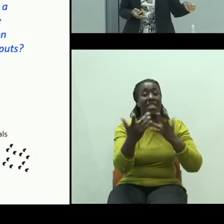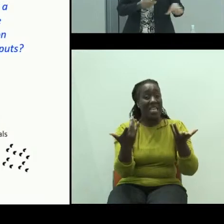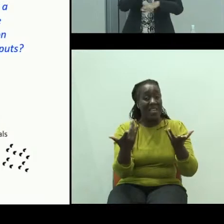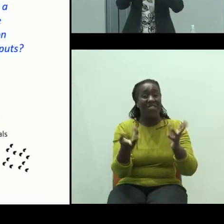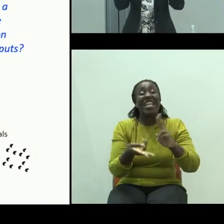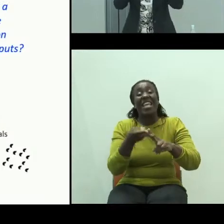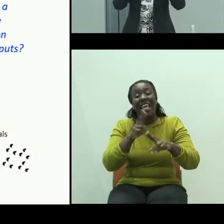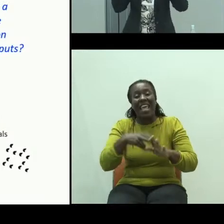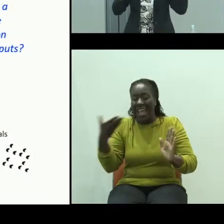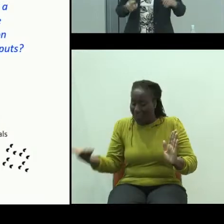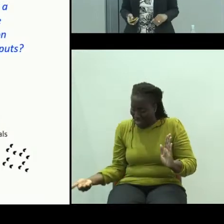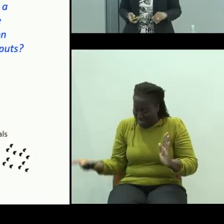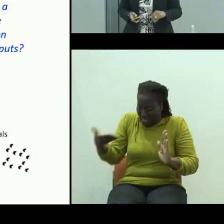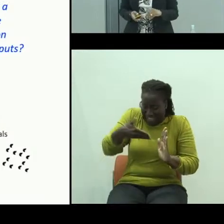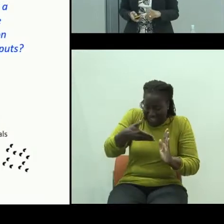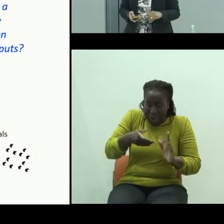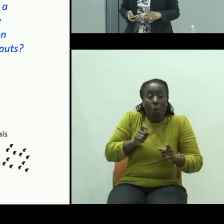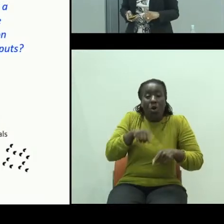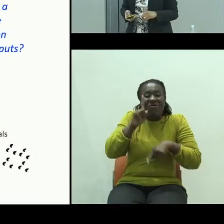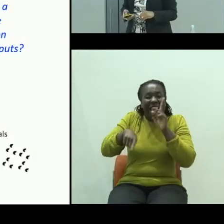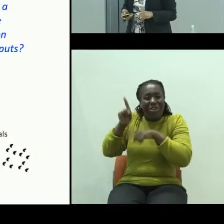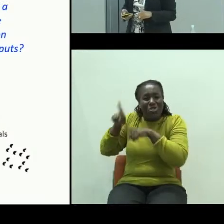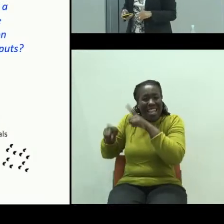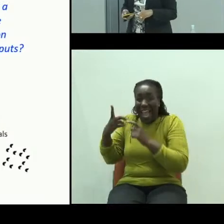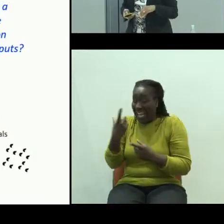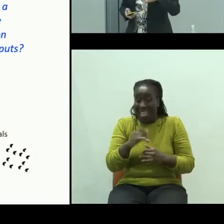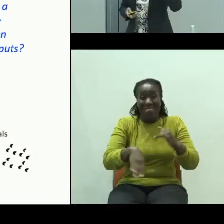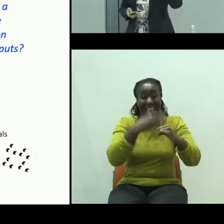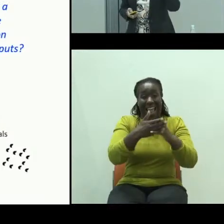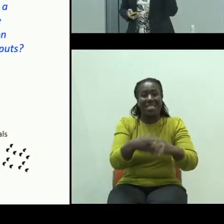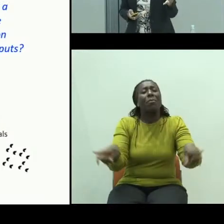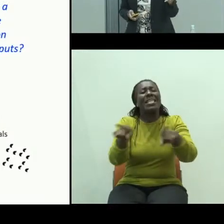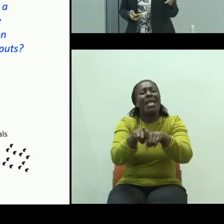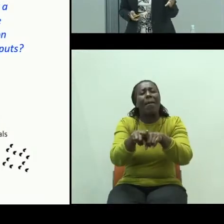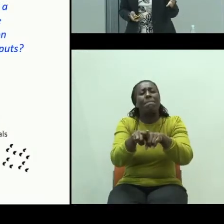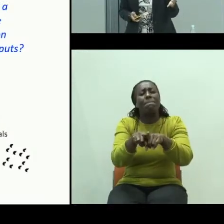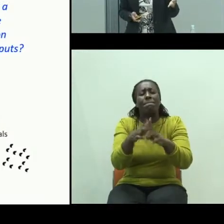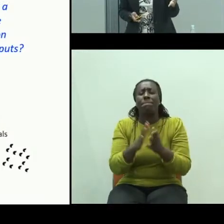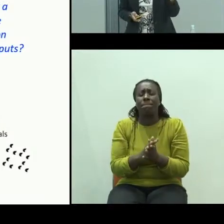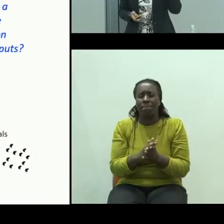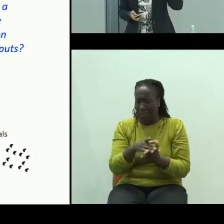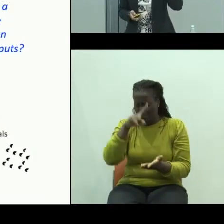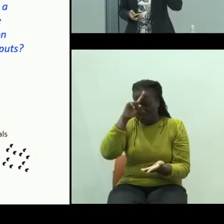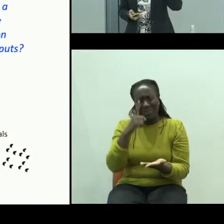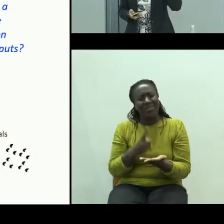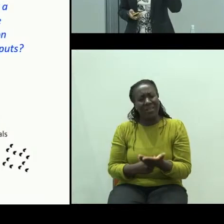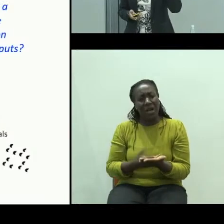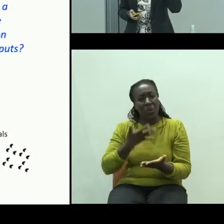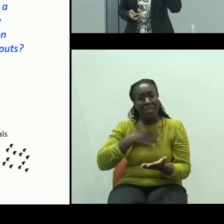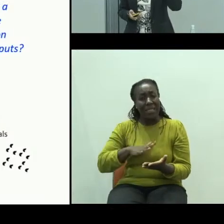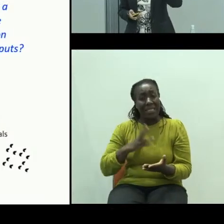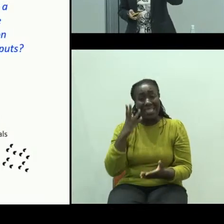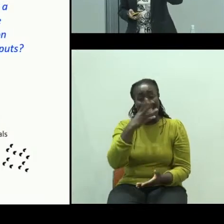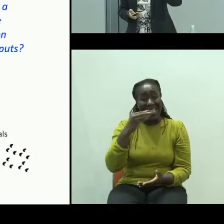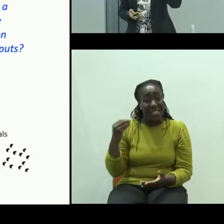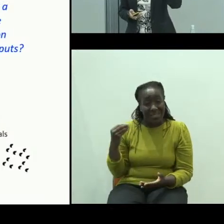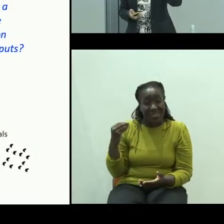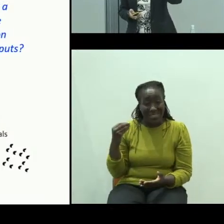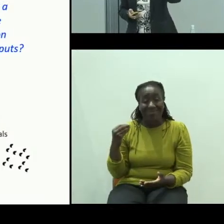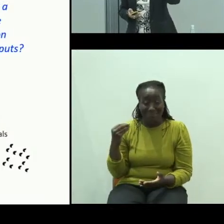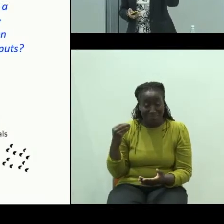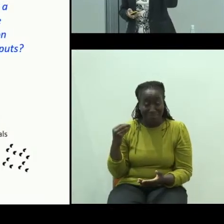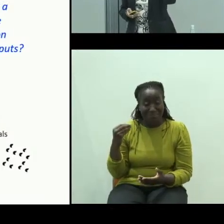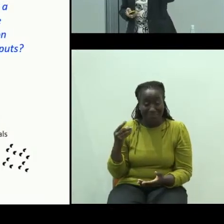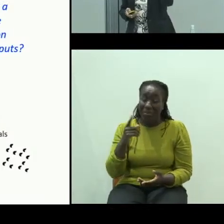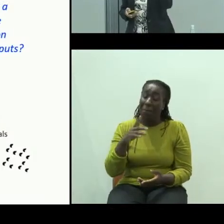input was varying all over the place? Okay? So to do this, what we decided is that we needed sensors. And we needed sensors